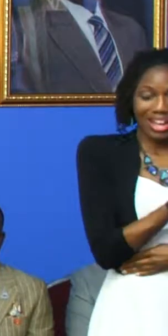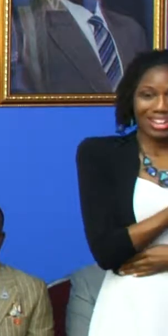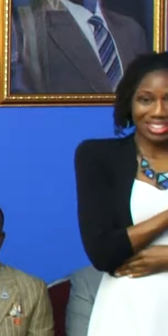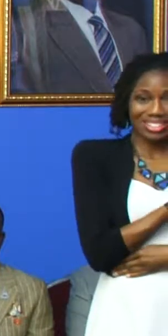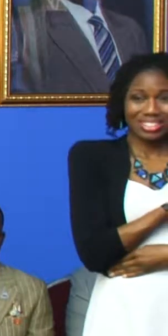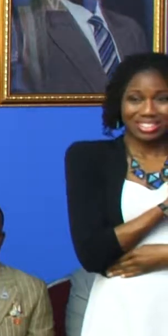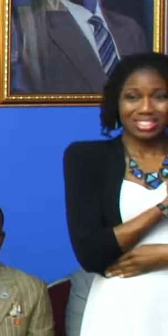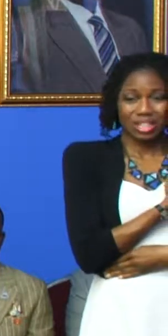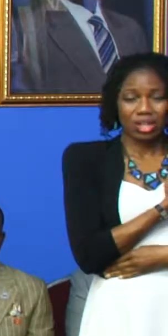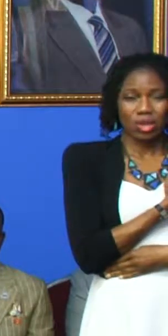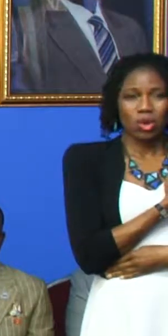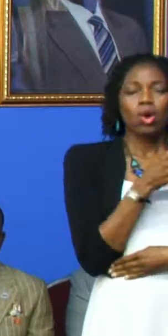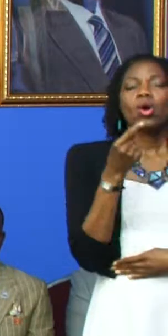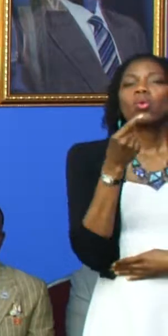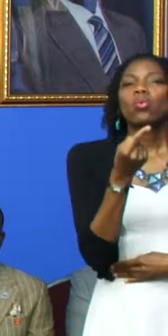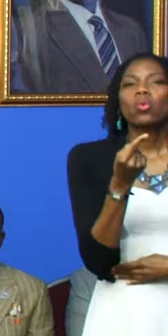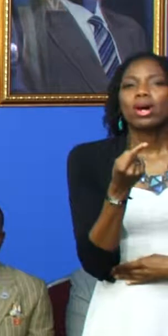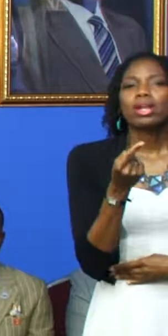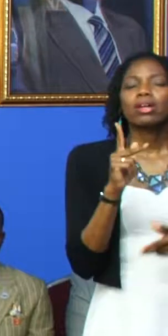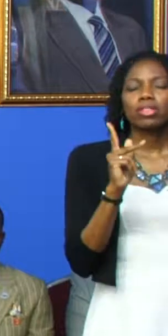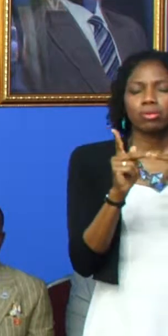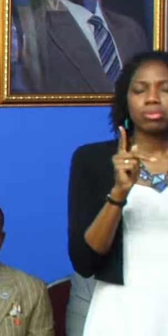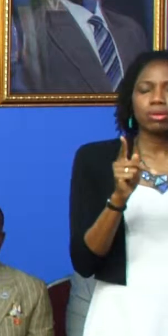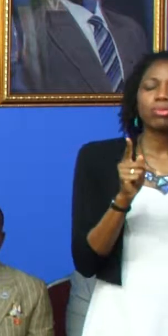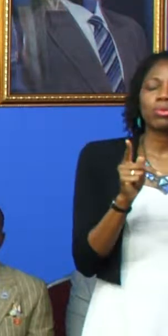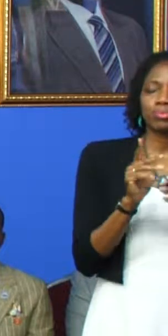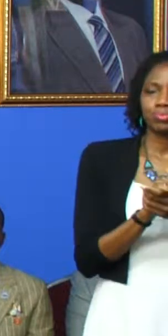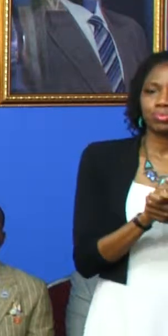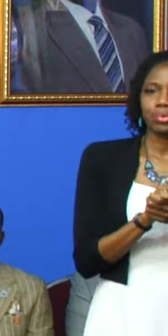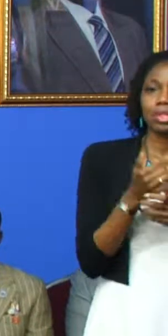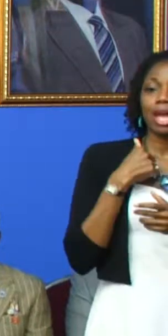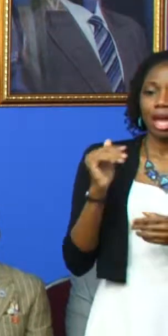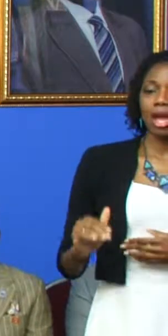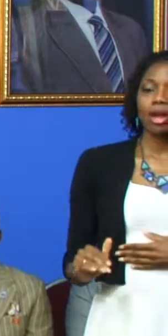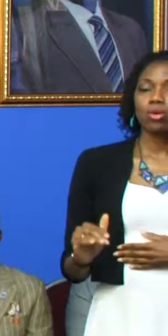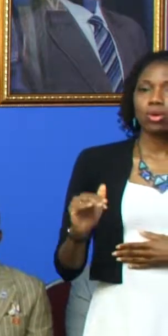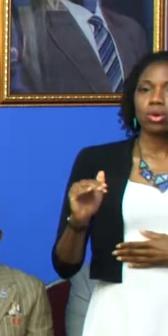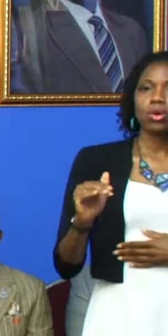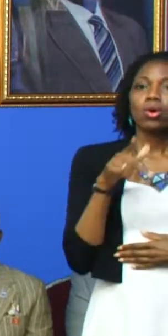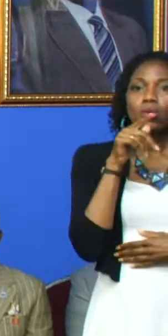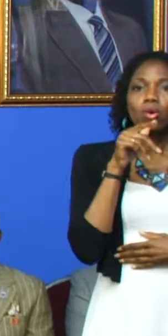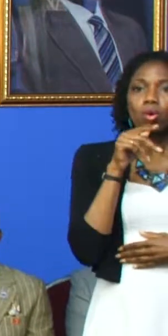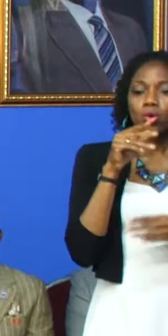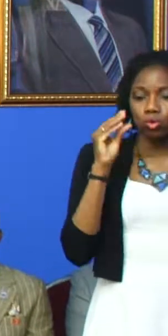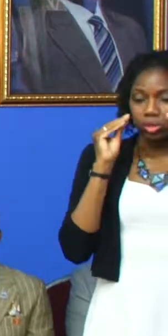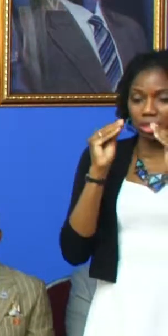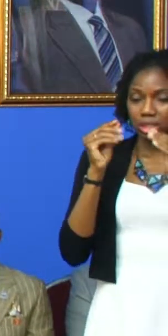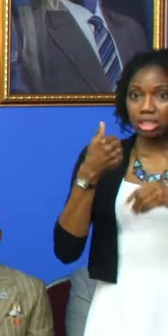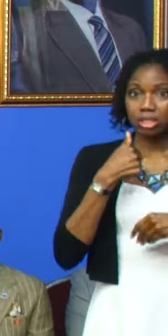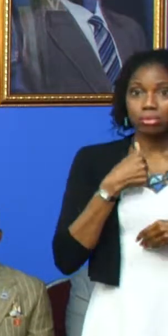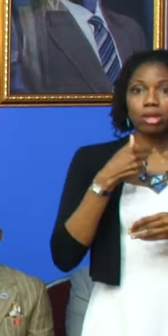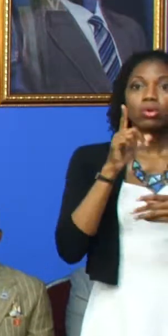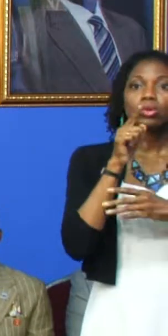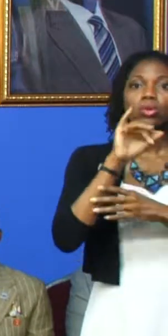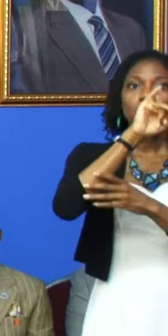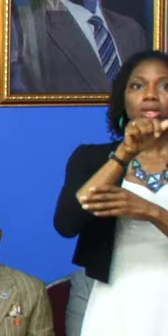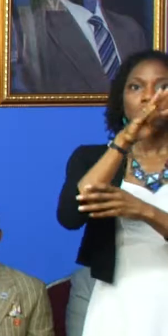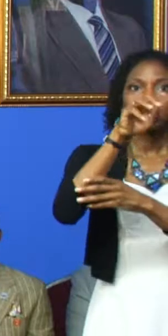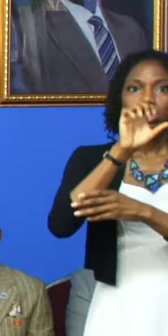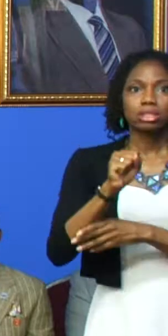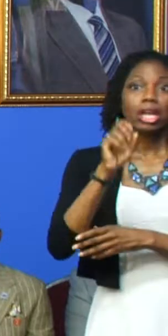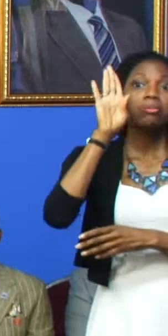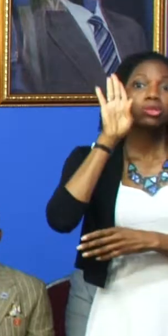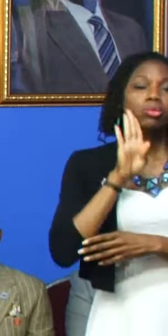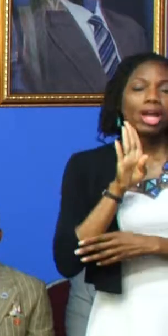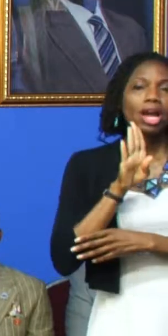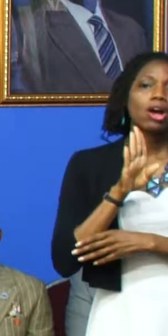One of the people I was blessed with having to raise me was James Brown. And James Brown, one of the things he